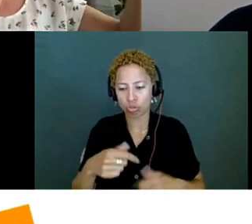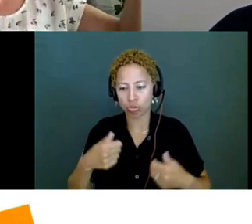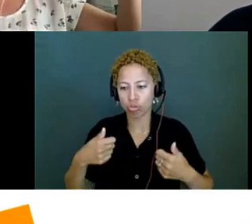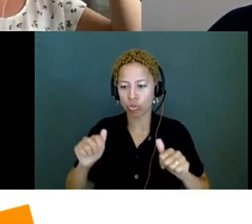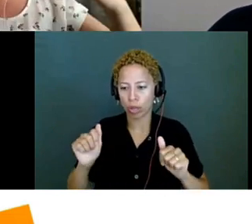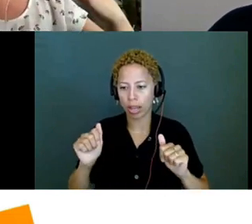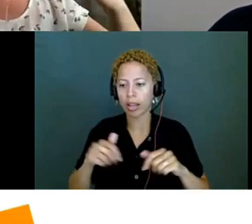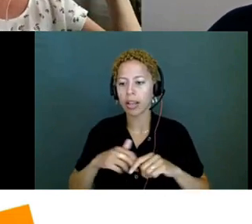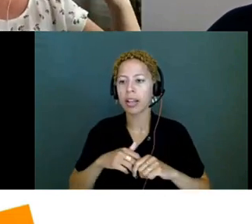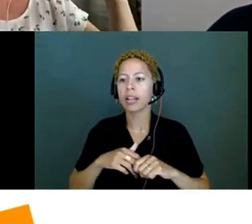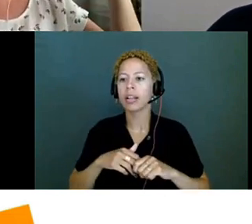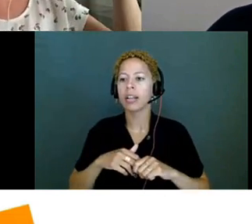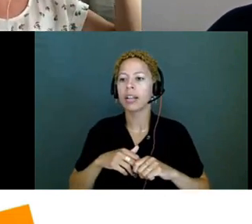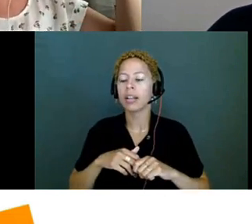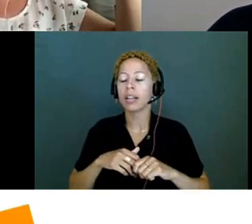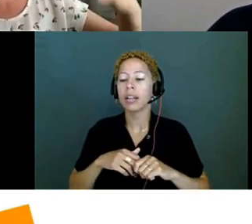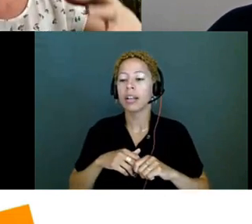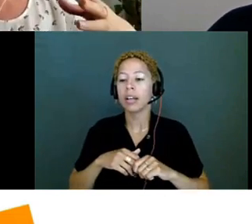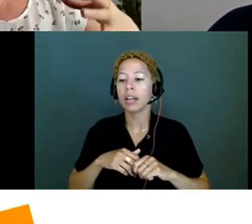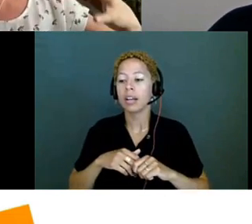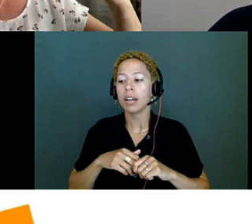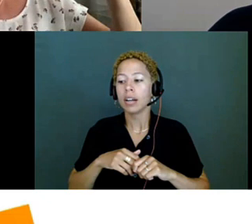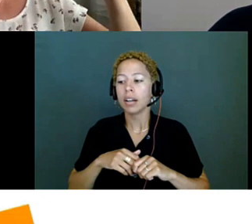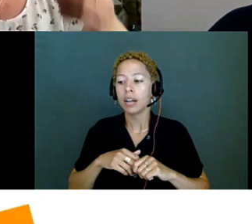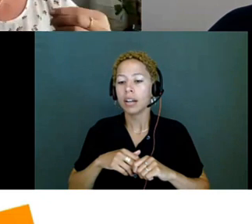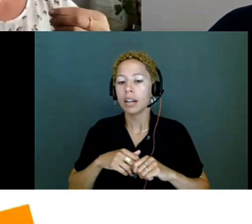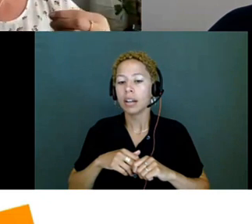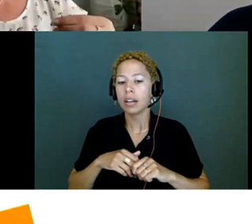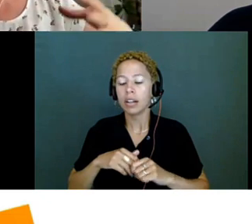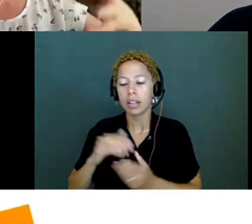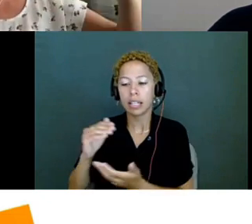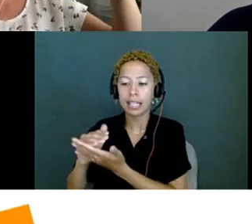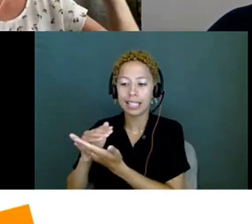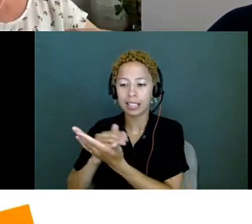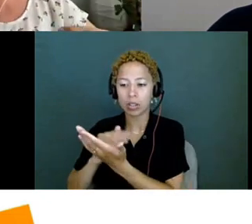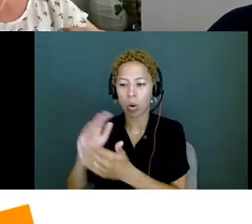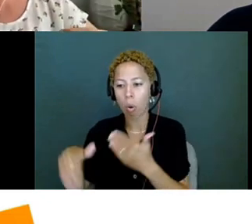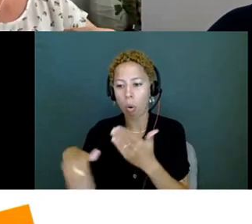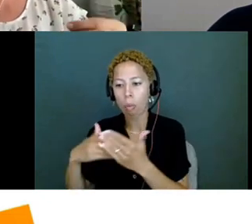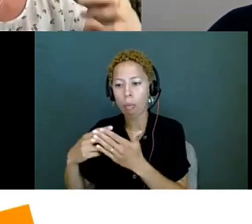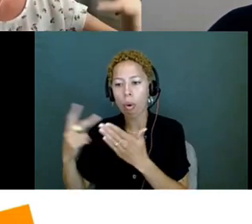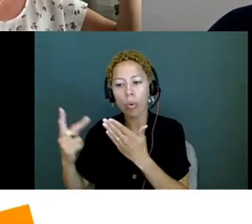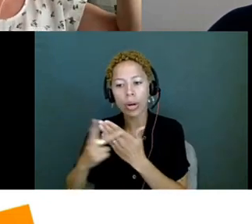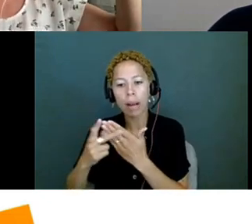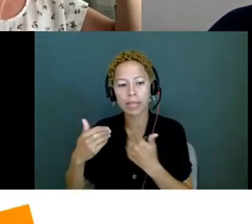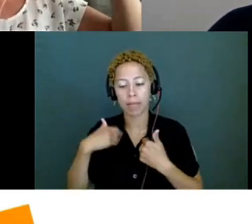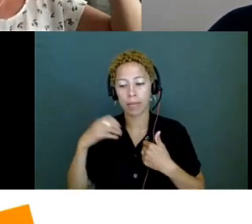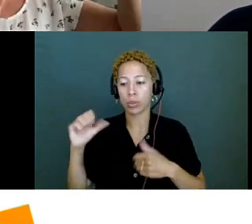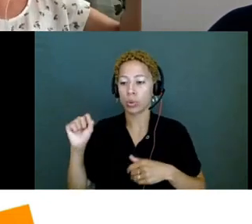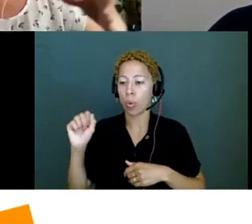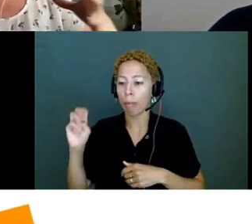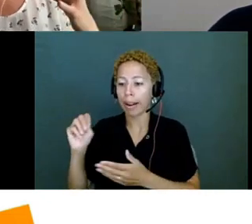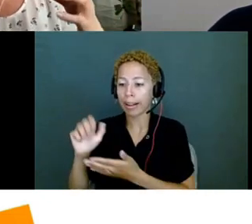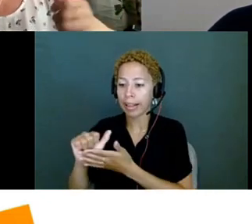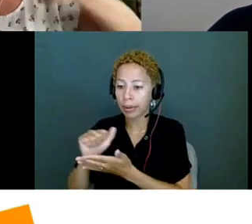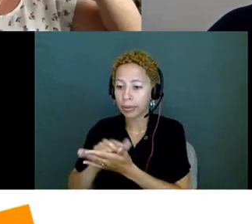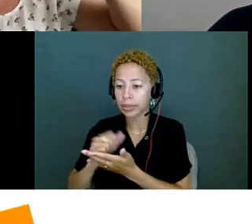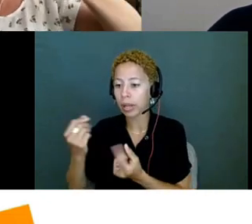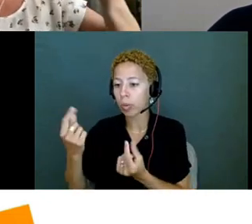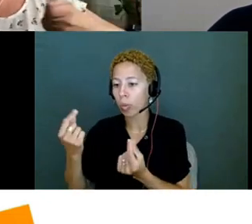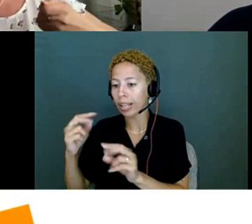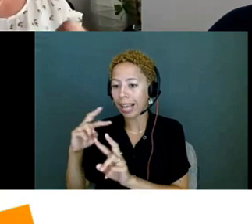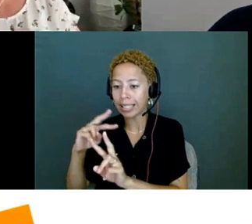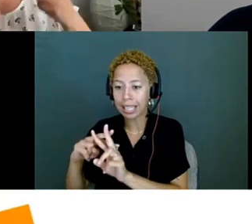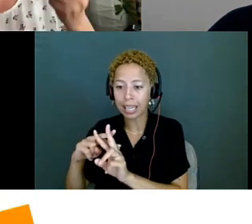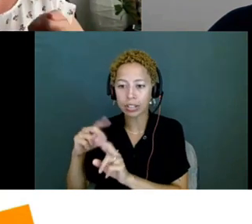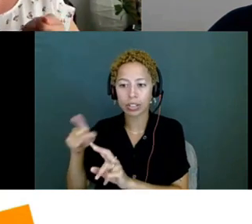basically lists all of the programs that have social media accounts, what hashtags they're using, and basically read a document as a